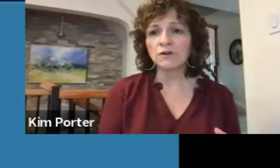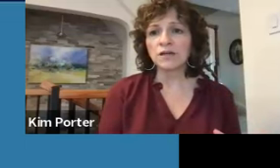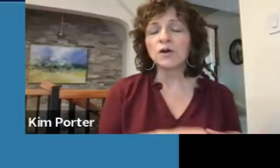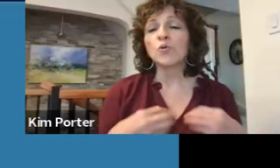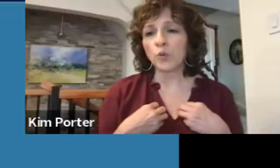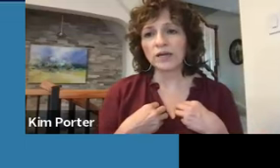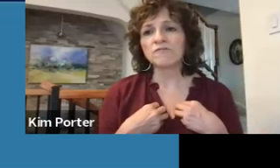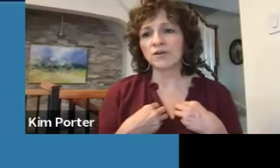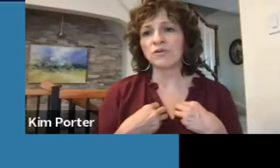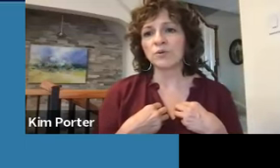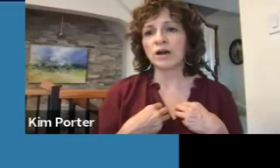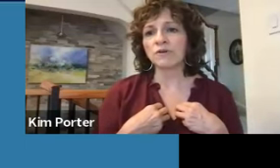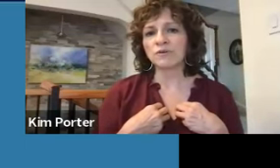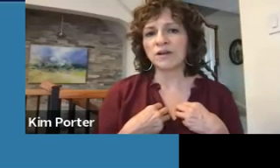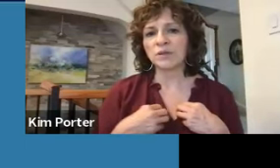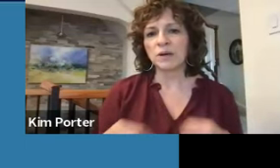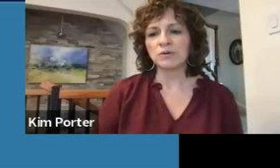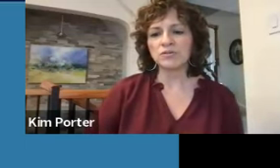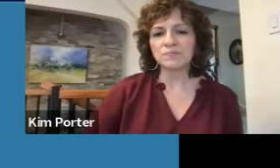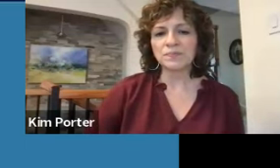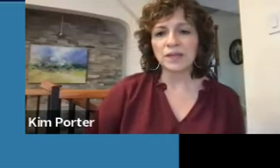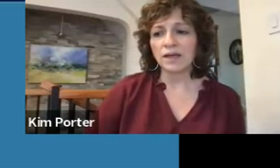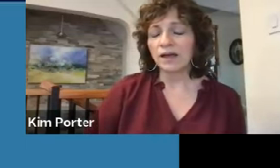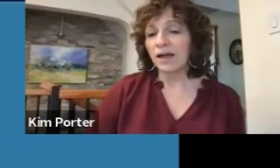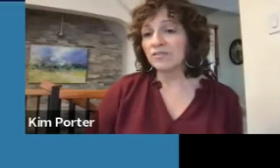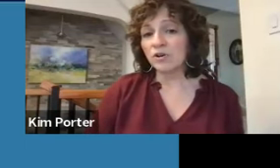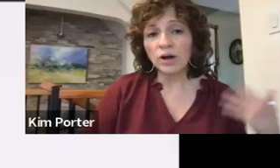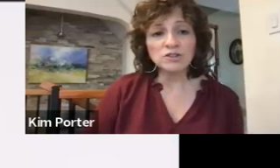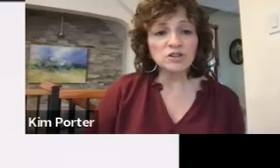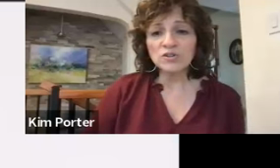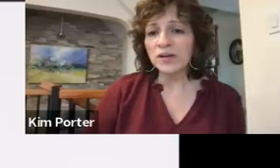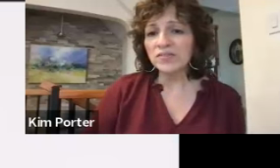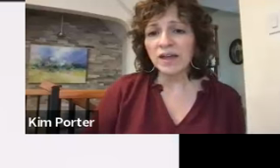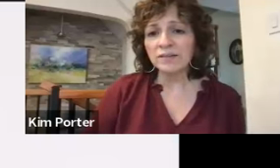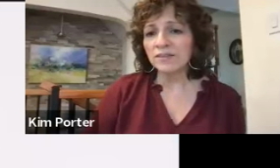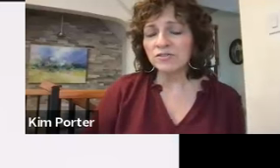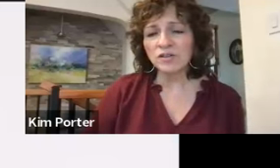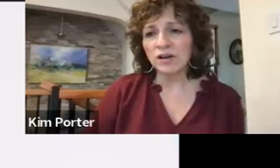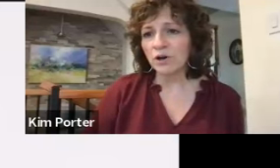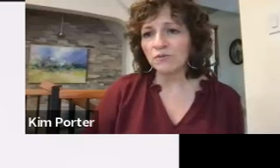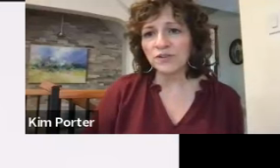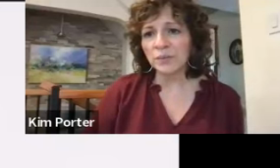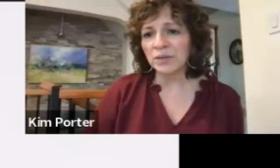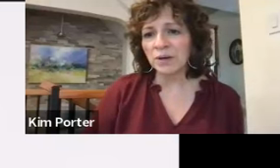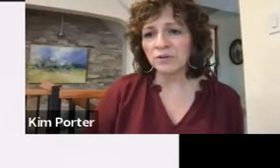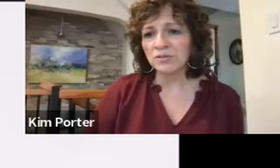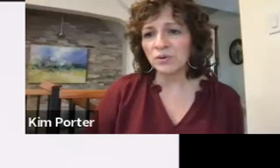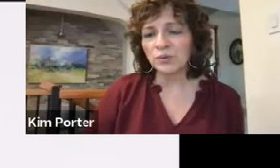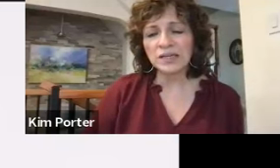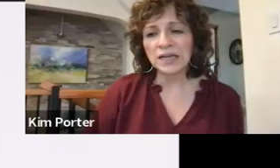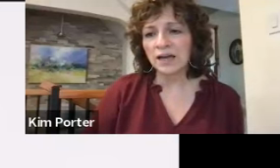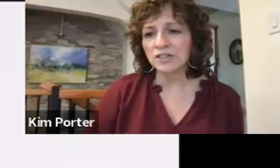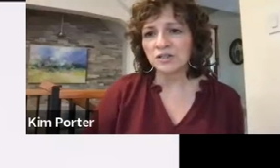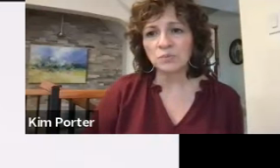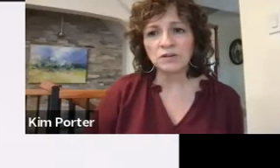find recovery. We can find our own recovery with family members. And so I'll just close by saying that there's a lot of hope for family members.